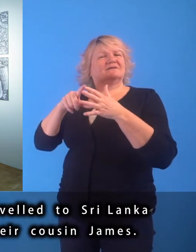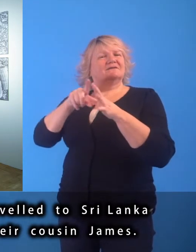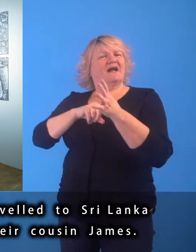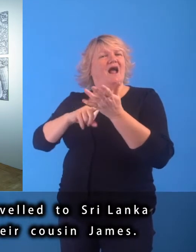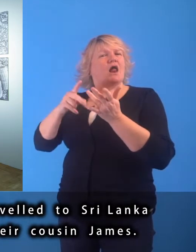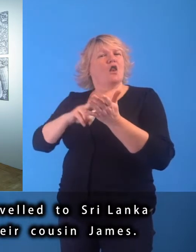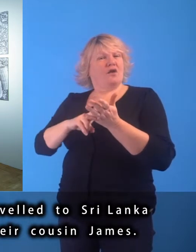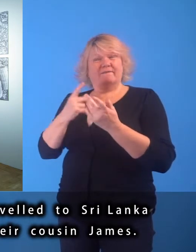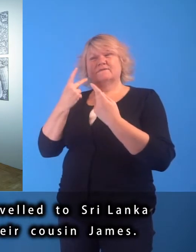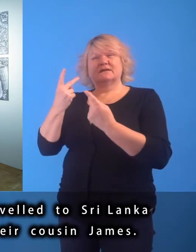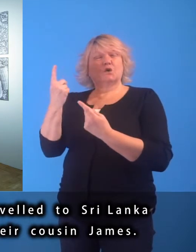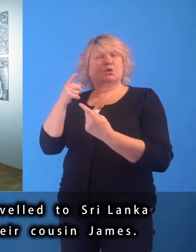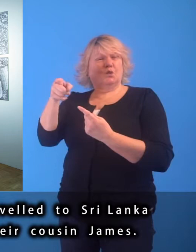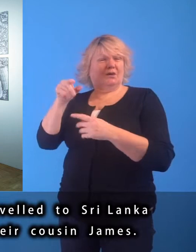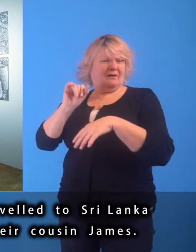cousin James.